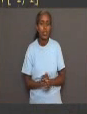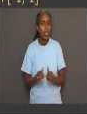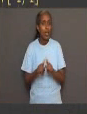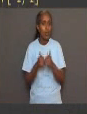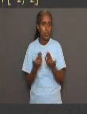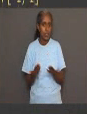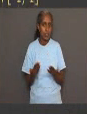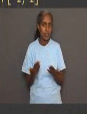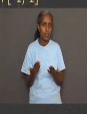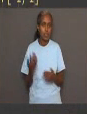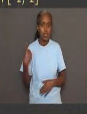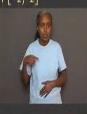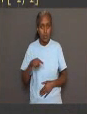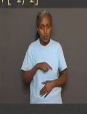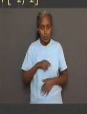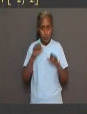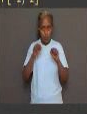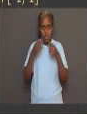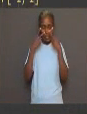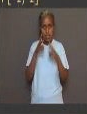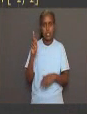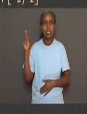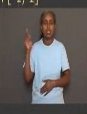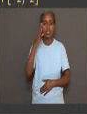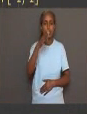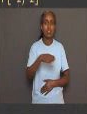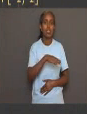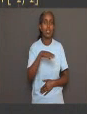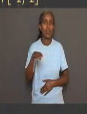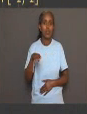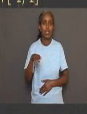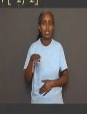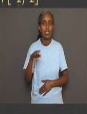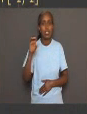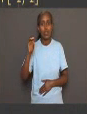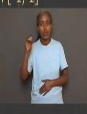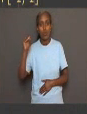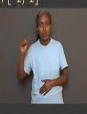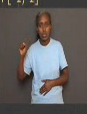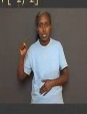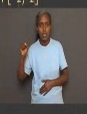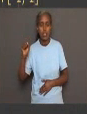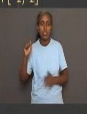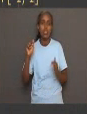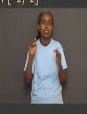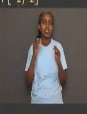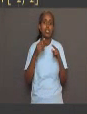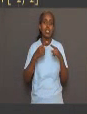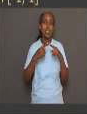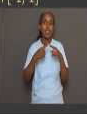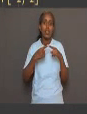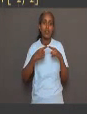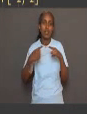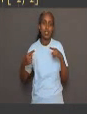However, we can see in this graph that cosine is